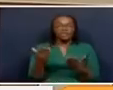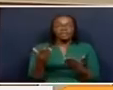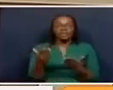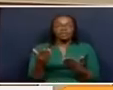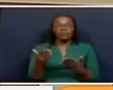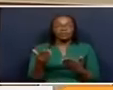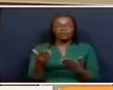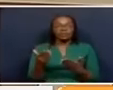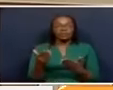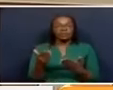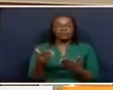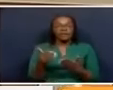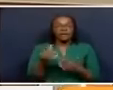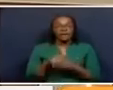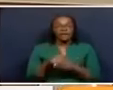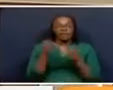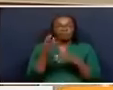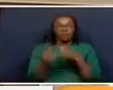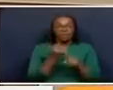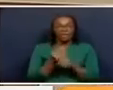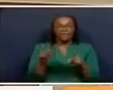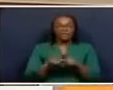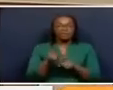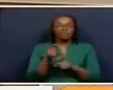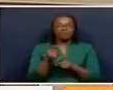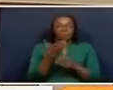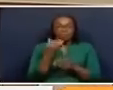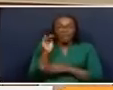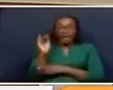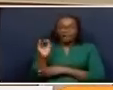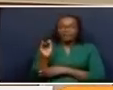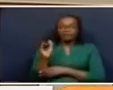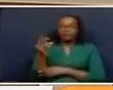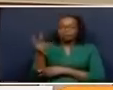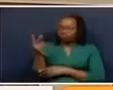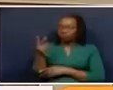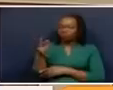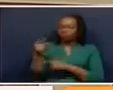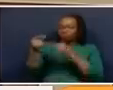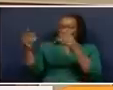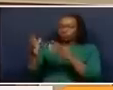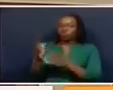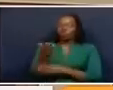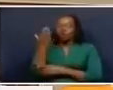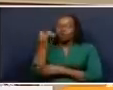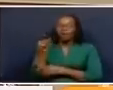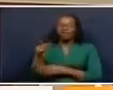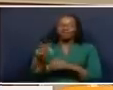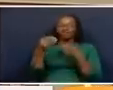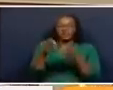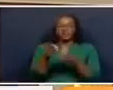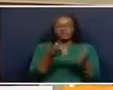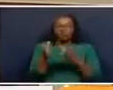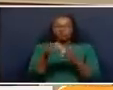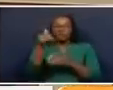in the many years you've been in government, and why were you not able to deliver that time, you know. So no, those questions are not asked of you. What I hope is we'll have more opportunities,